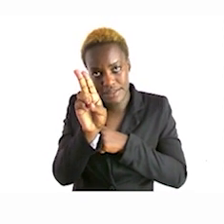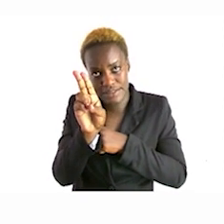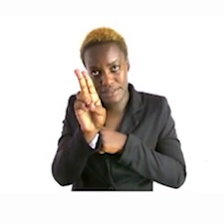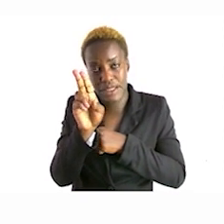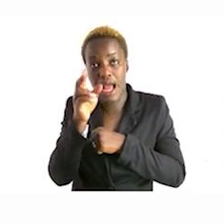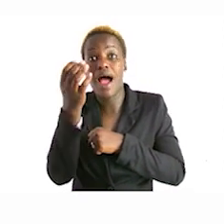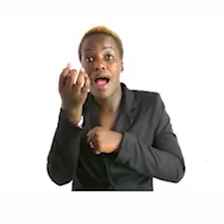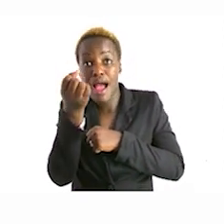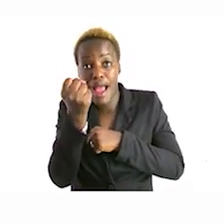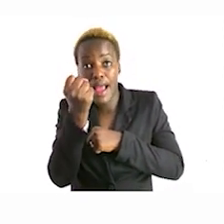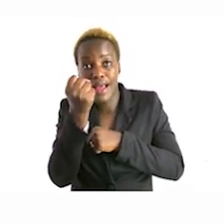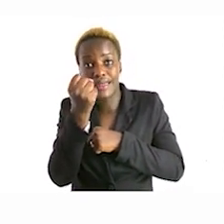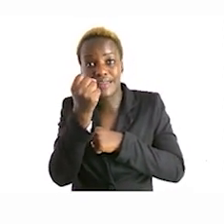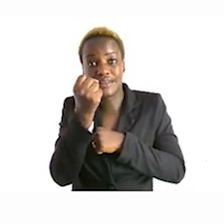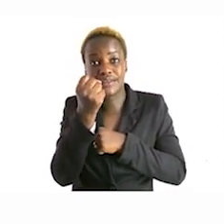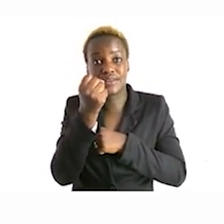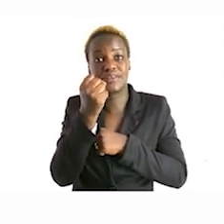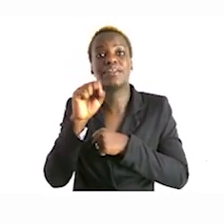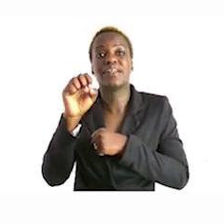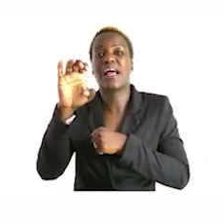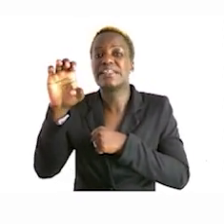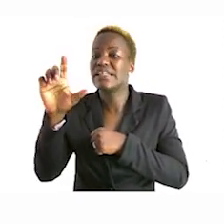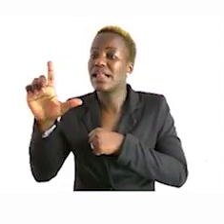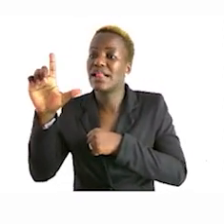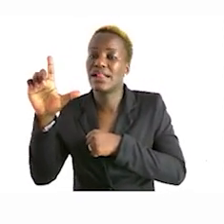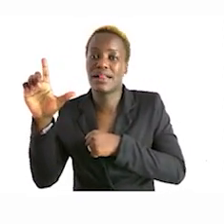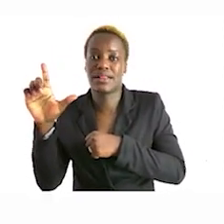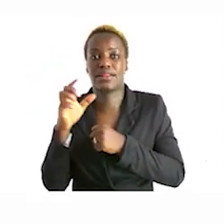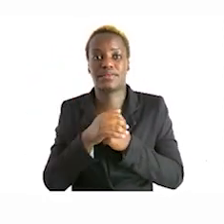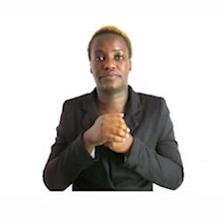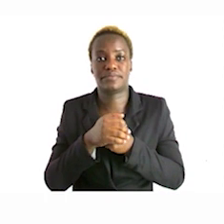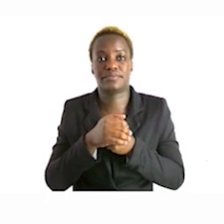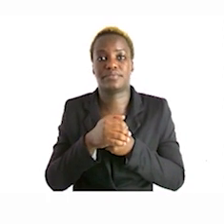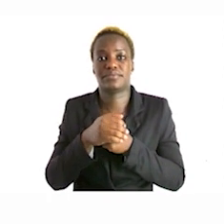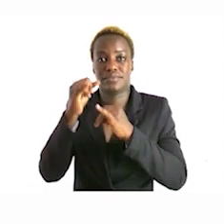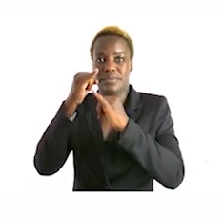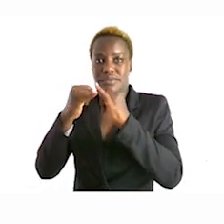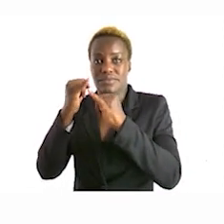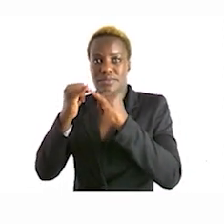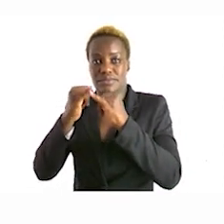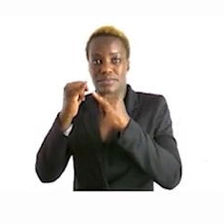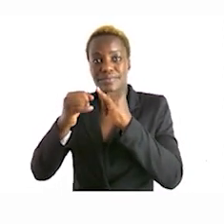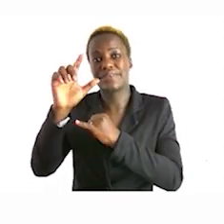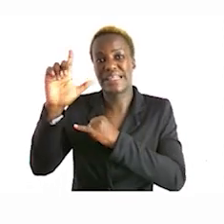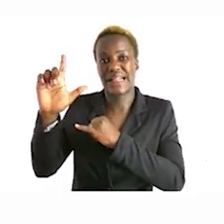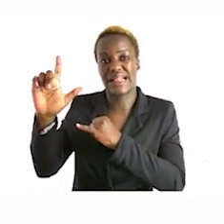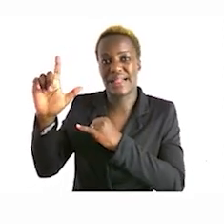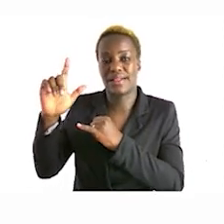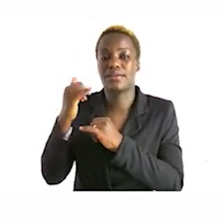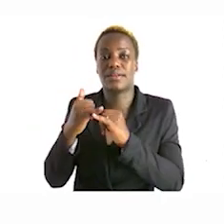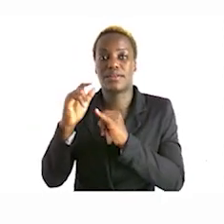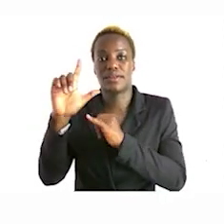sh sound. And then we take the rest of the letters, which is the L, which makes the sh, shall.